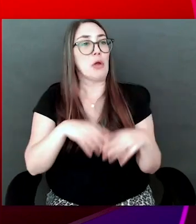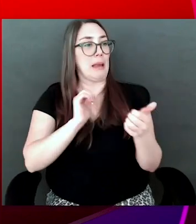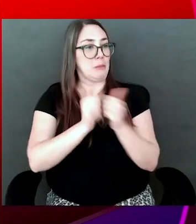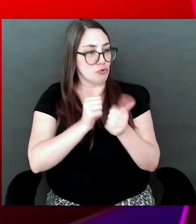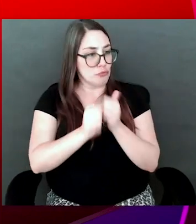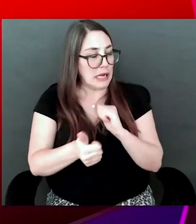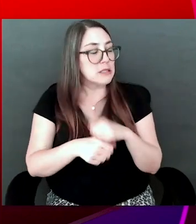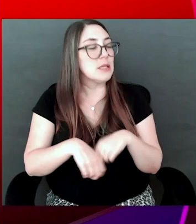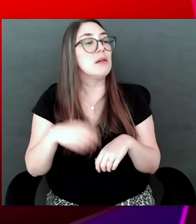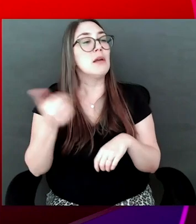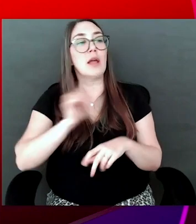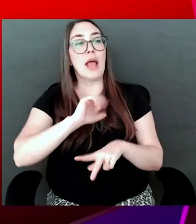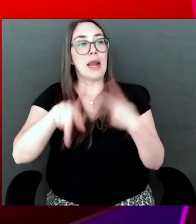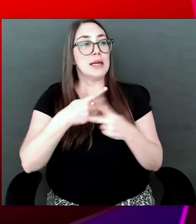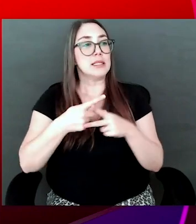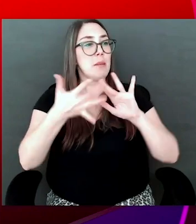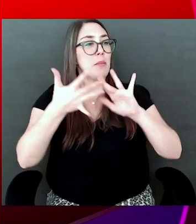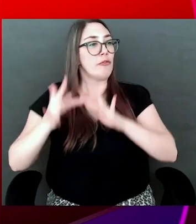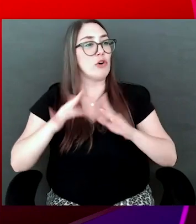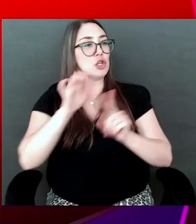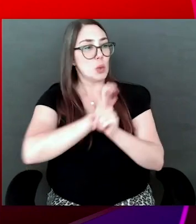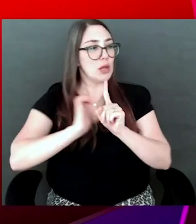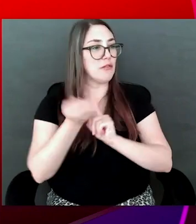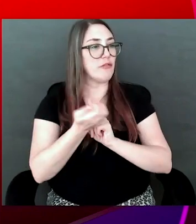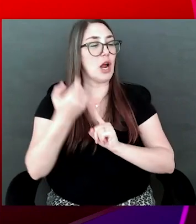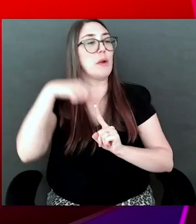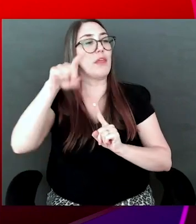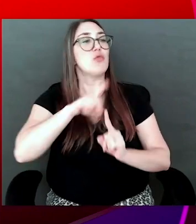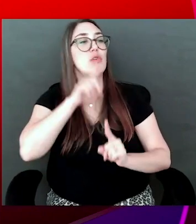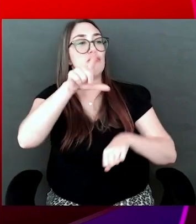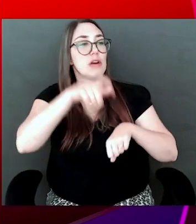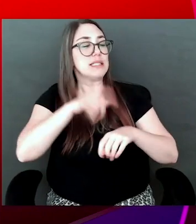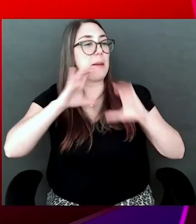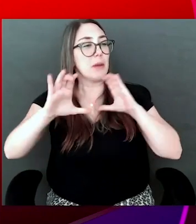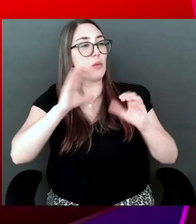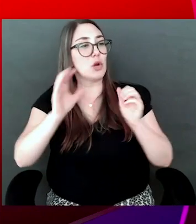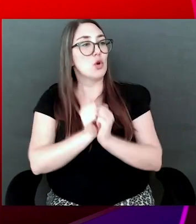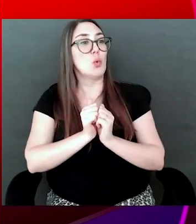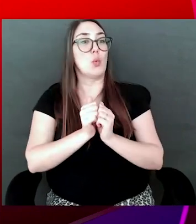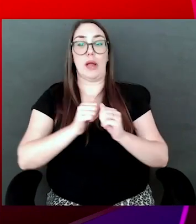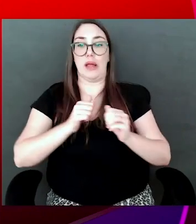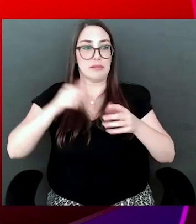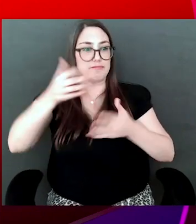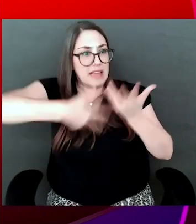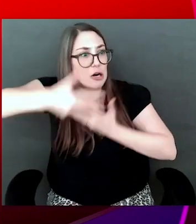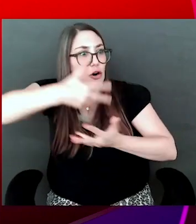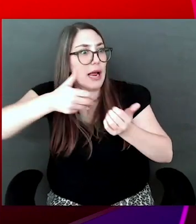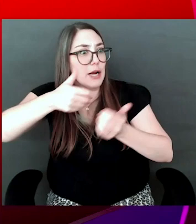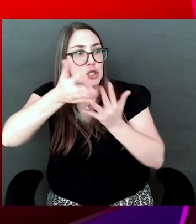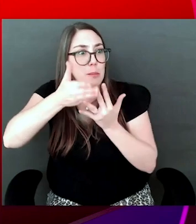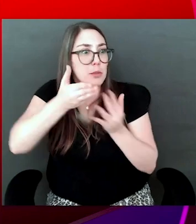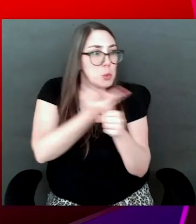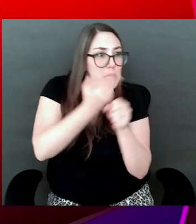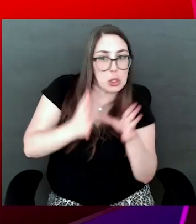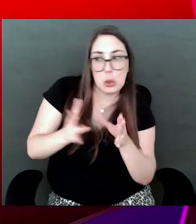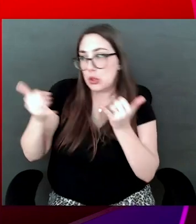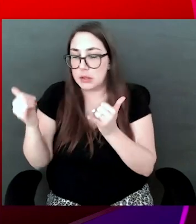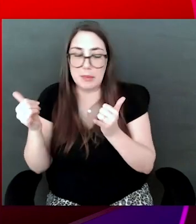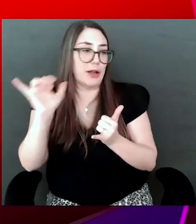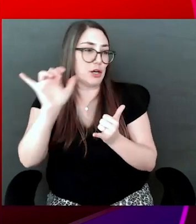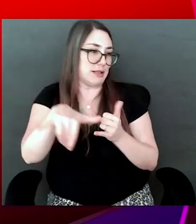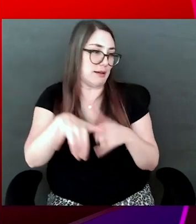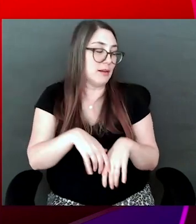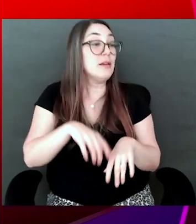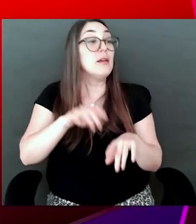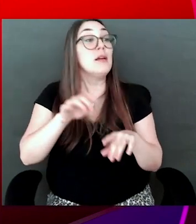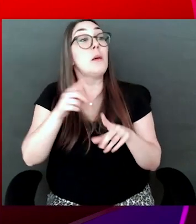any sort of virtual environment where you need real-time communication with or real-time interaction between users or players. The way